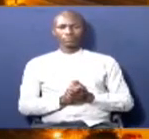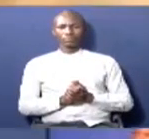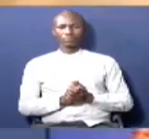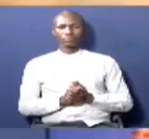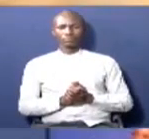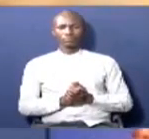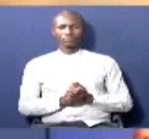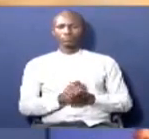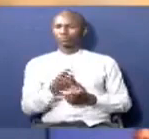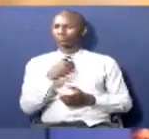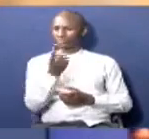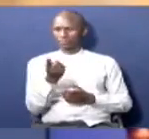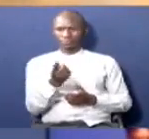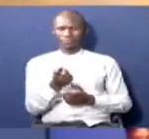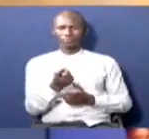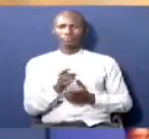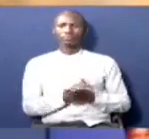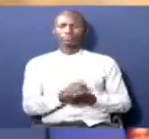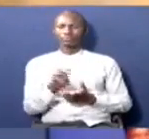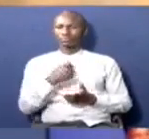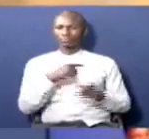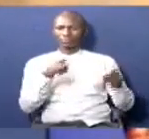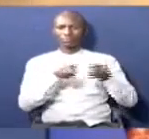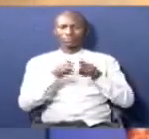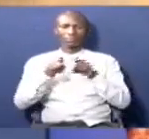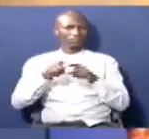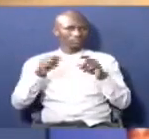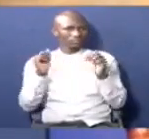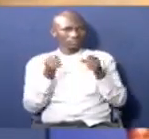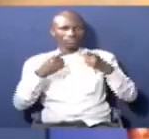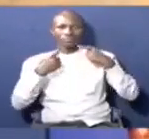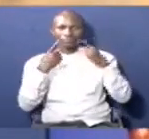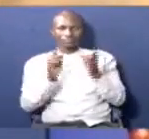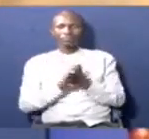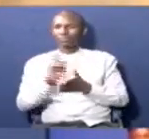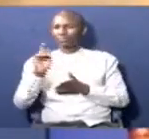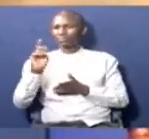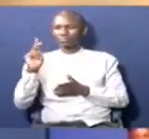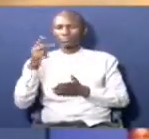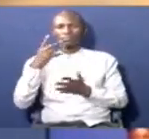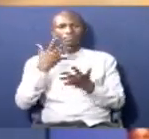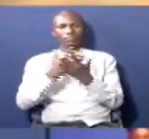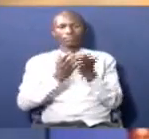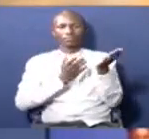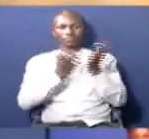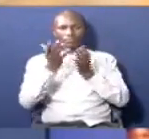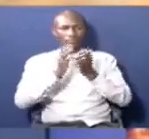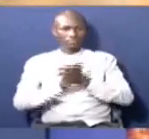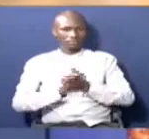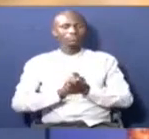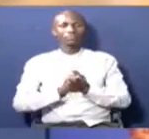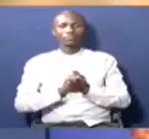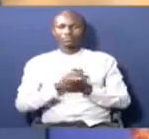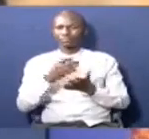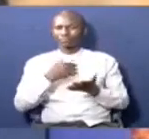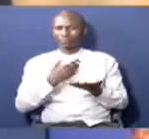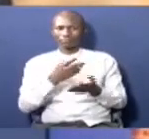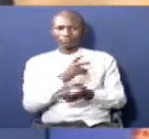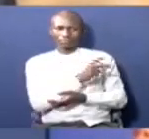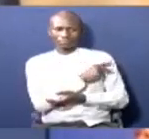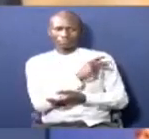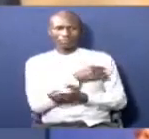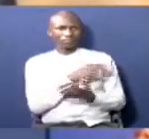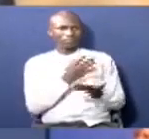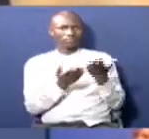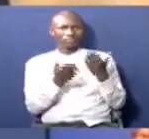As has been said, I am also happy to note that the Kenya Prison Service has attained a vaccination